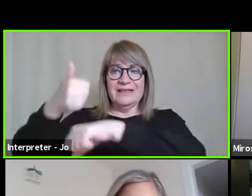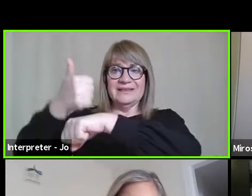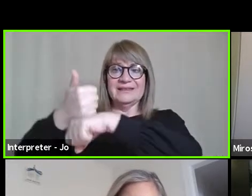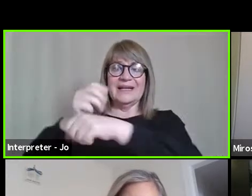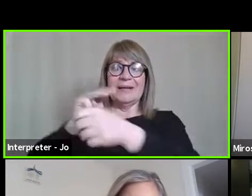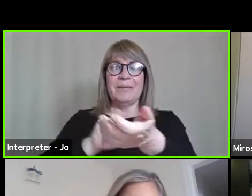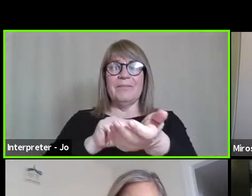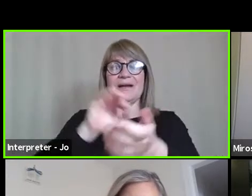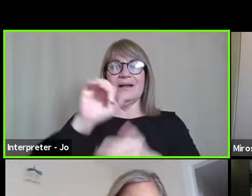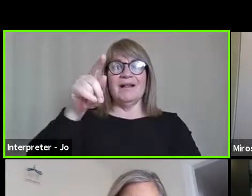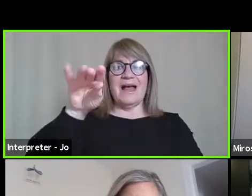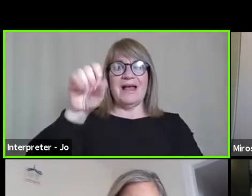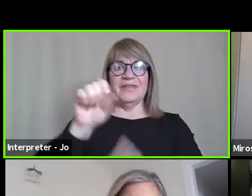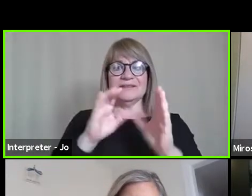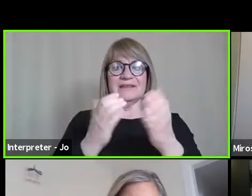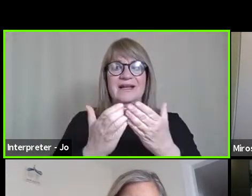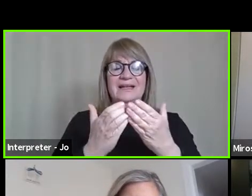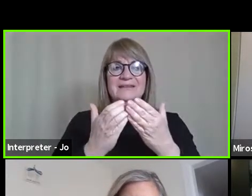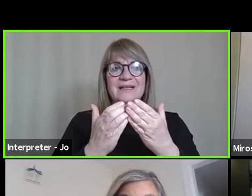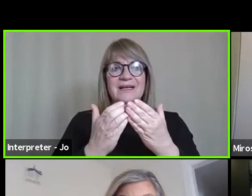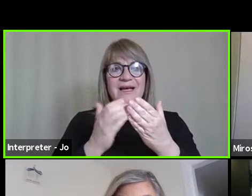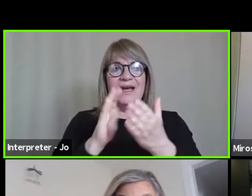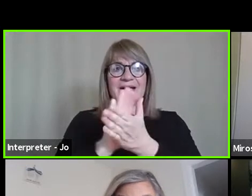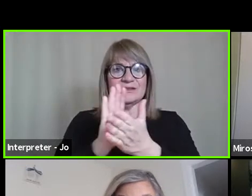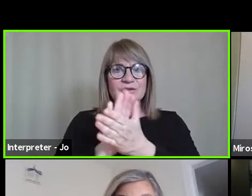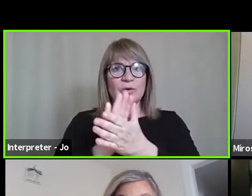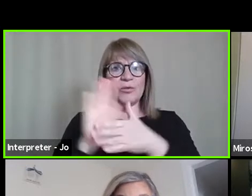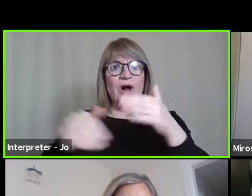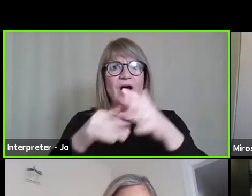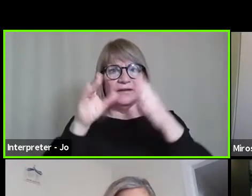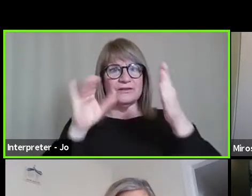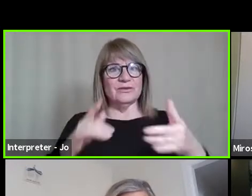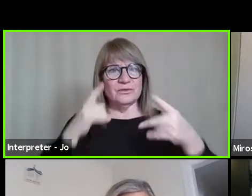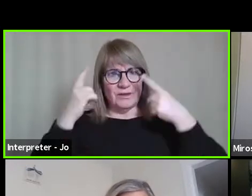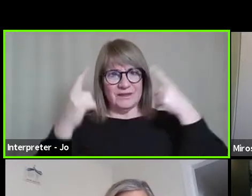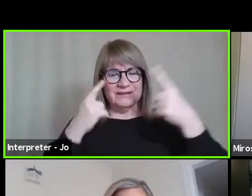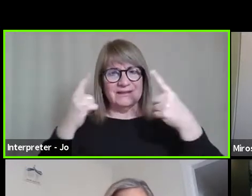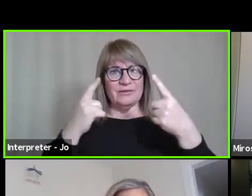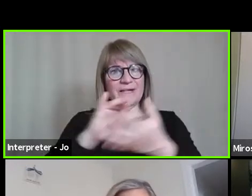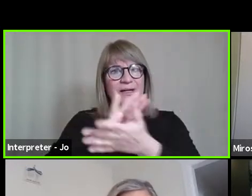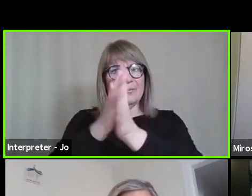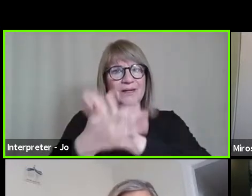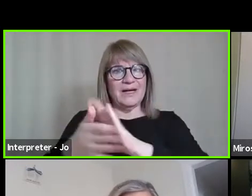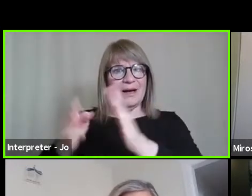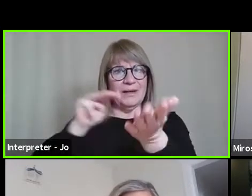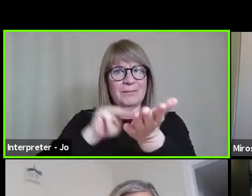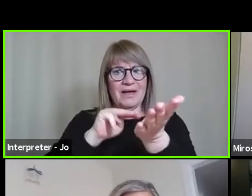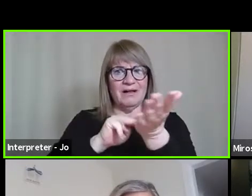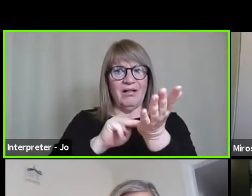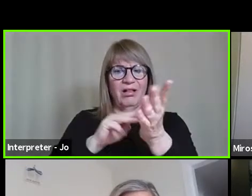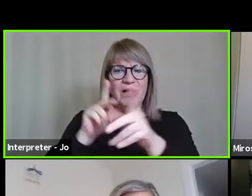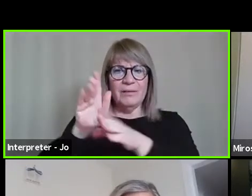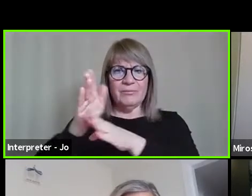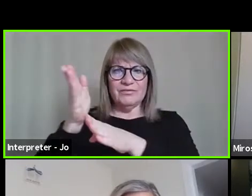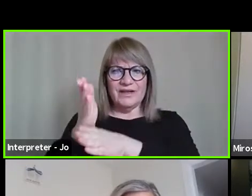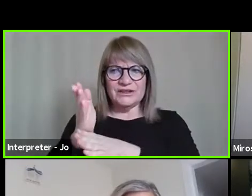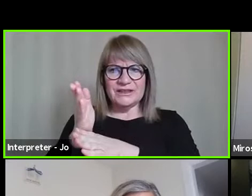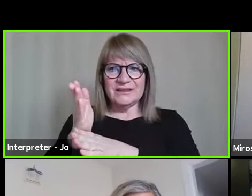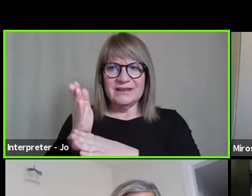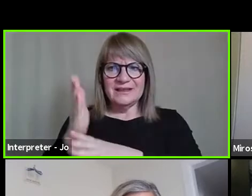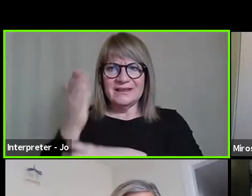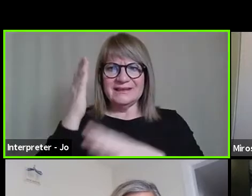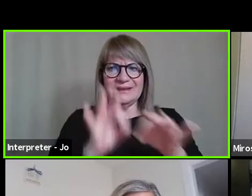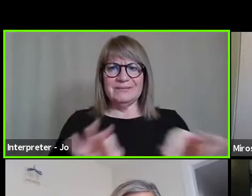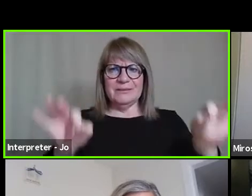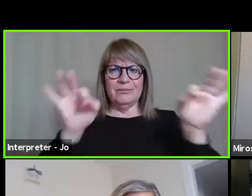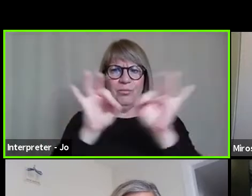school where all students were considering entering the medical profession it seems important to counter the eugenically inspired essentialist